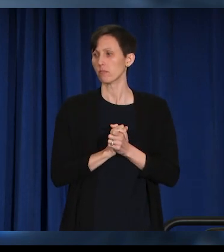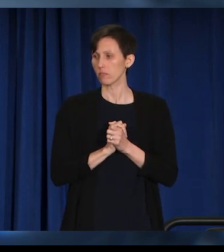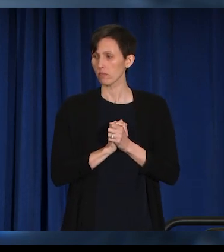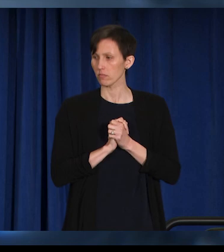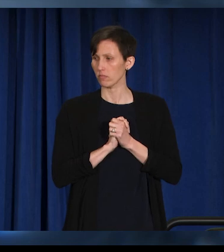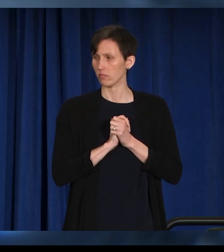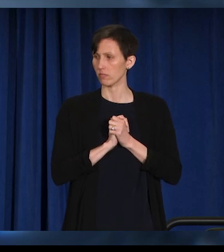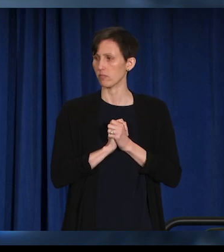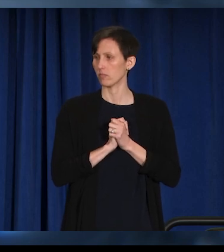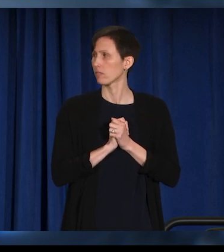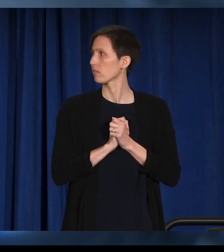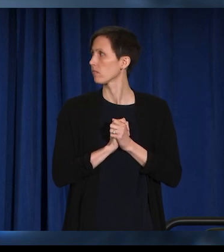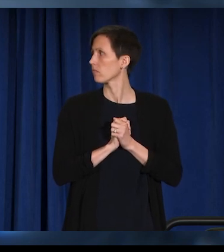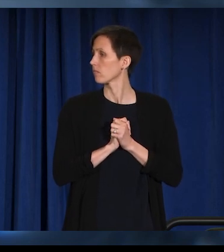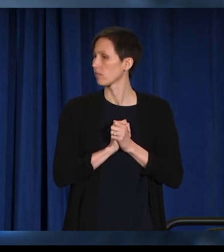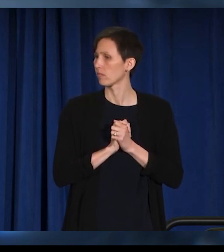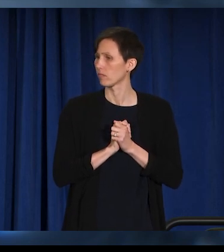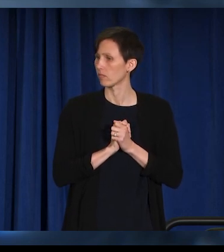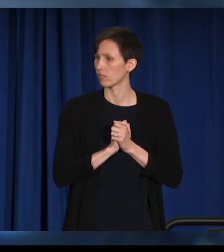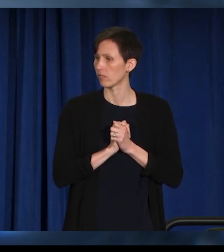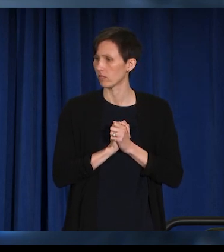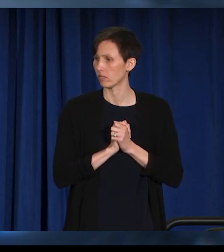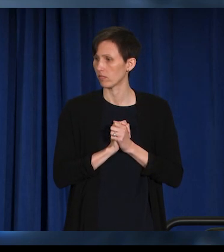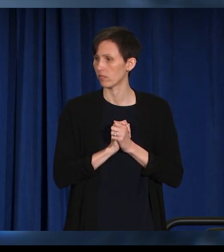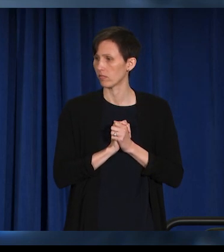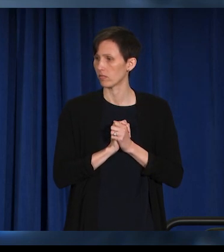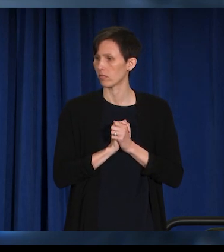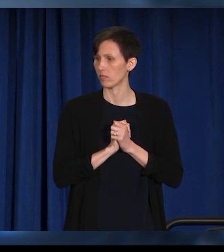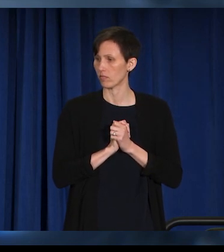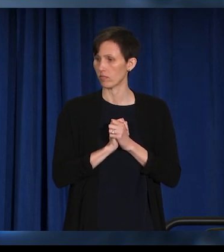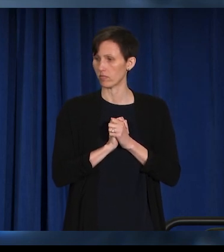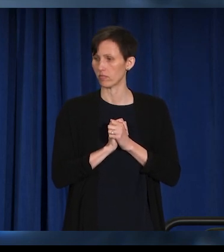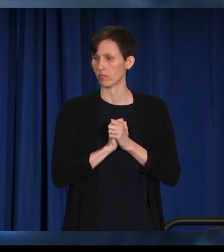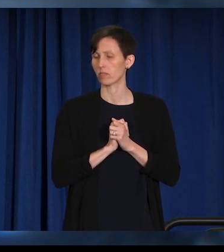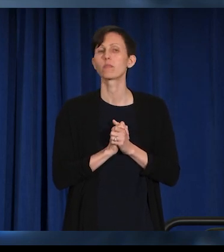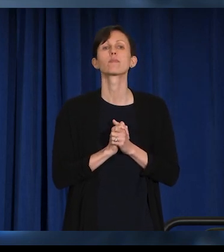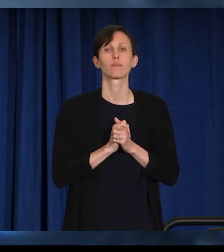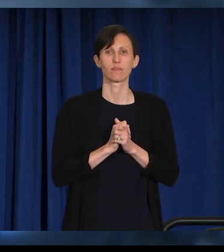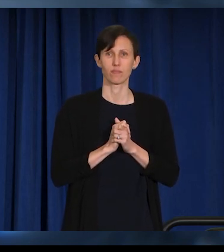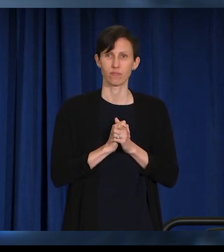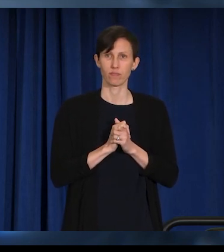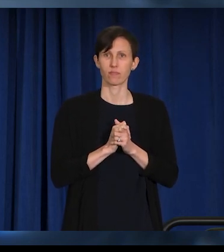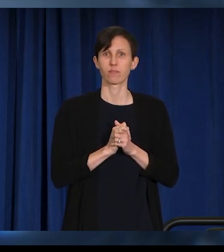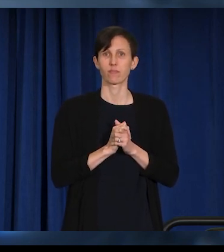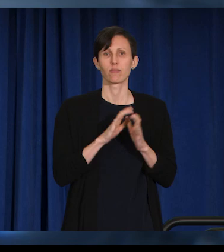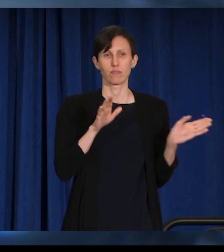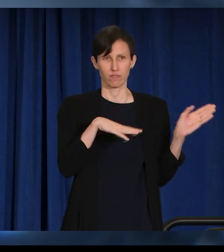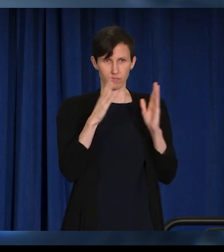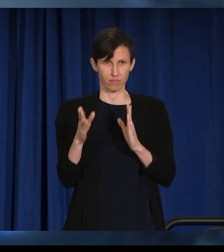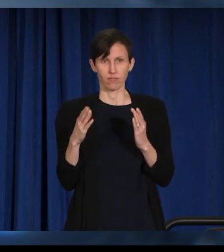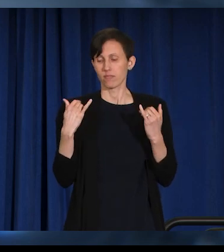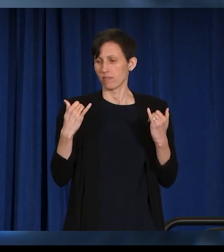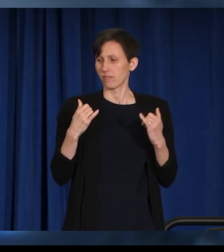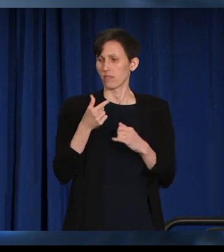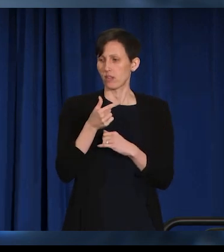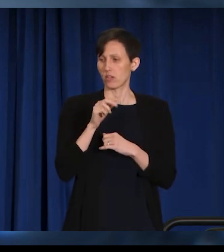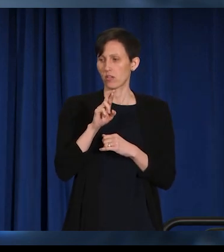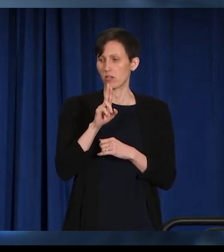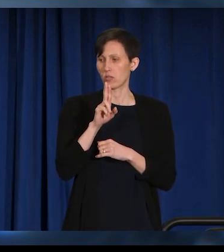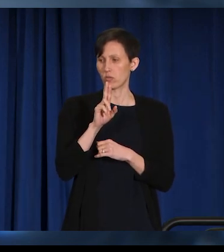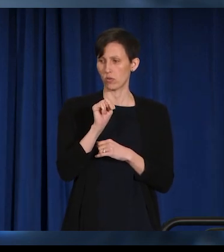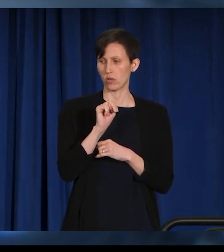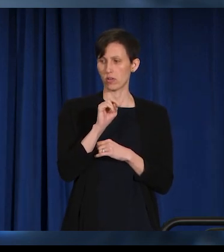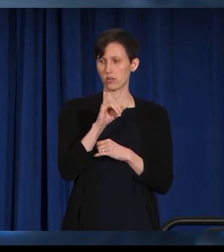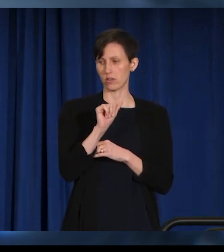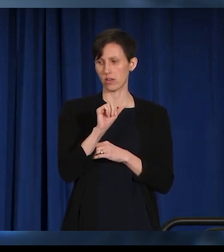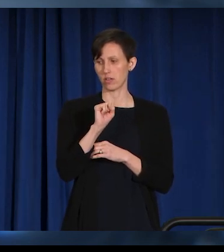change this slide. Oh, the green one. Apologies, we are on the right slide. So Grunya Suhariva is